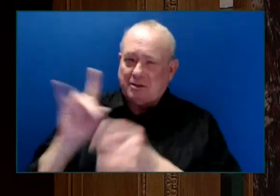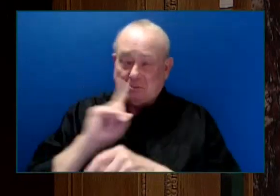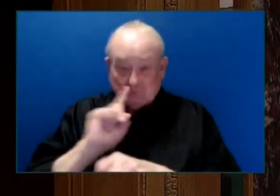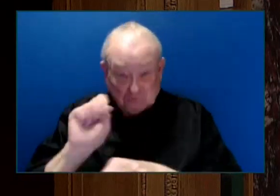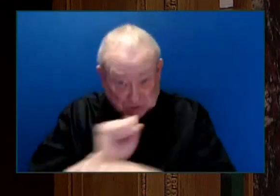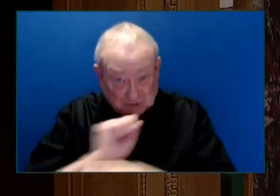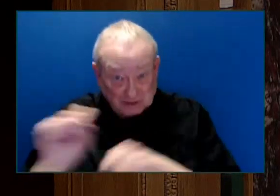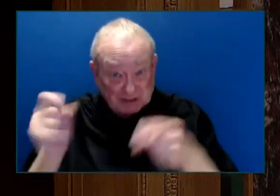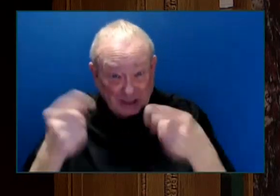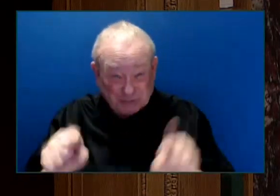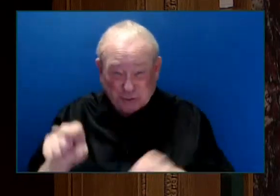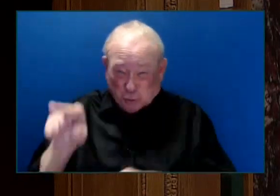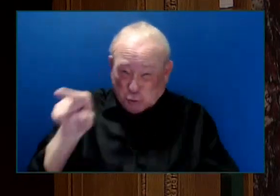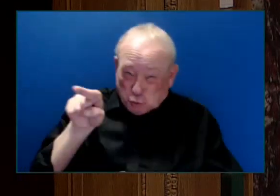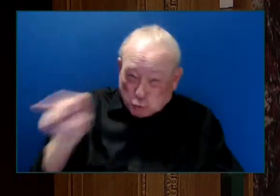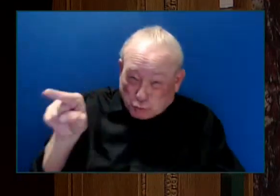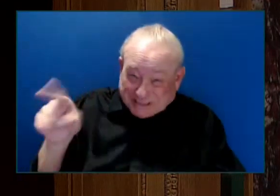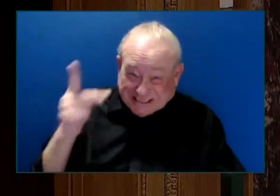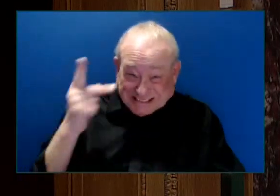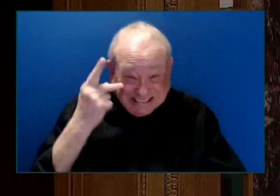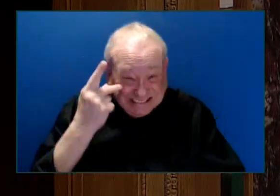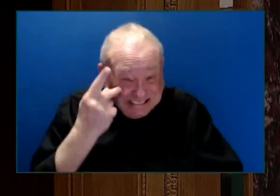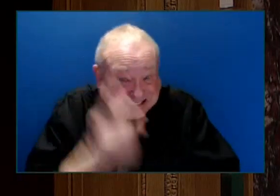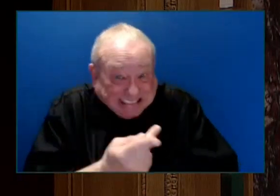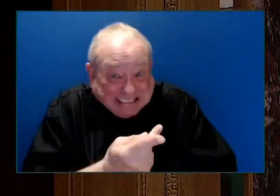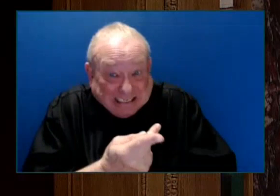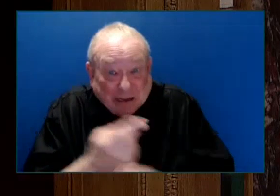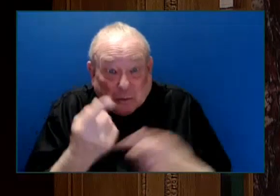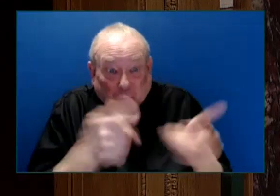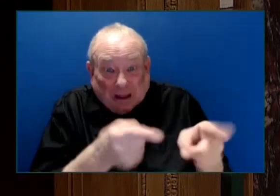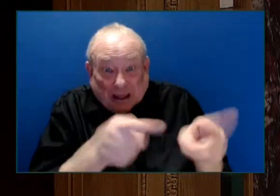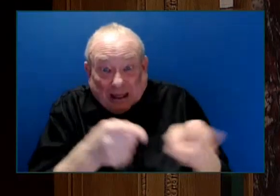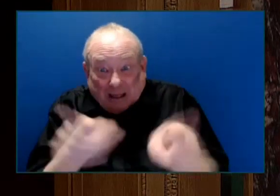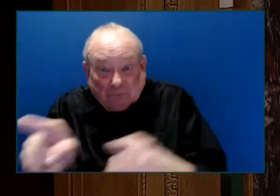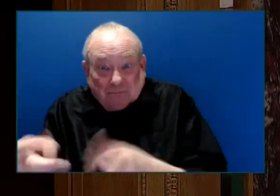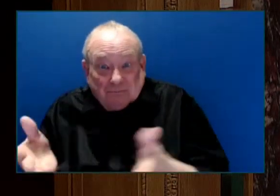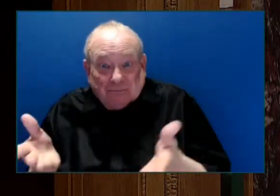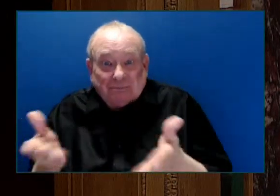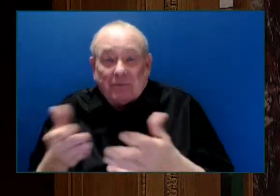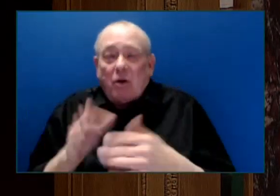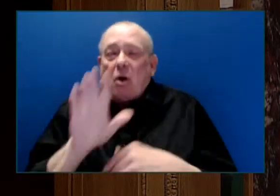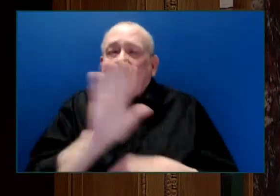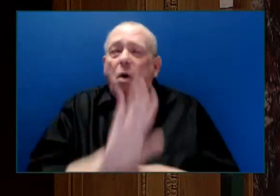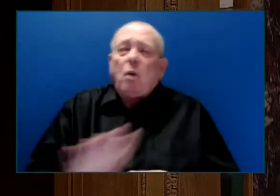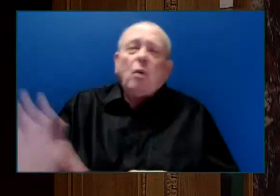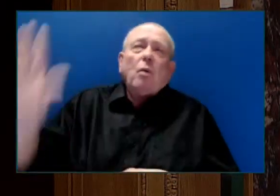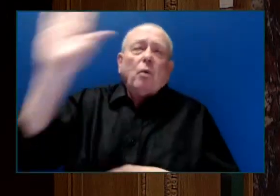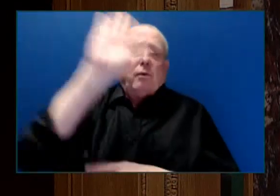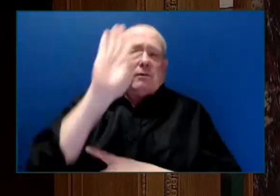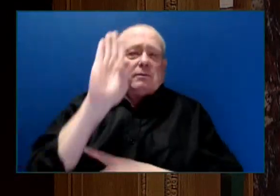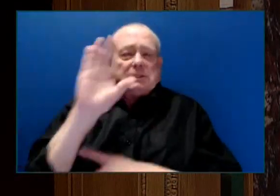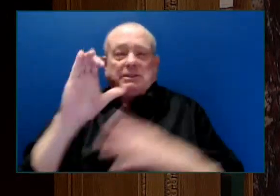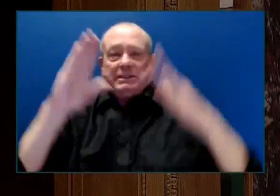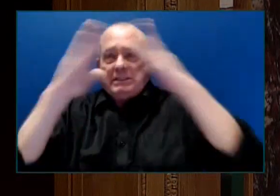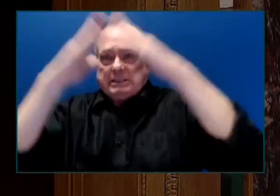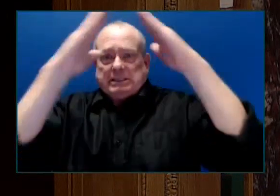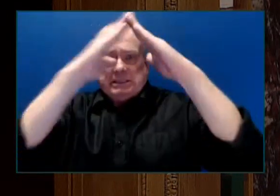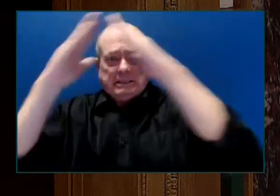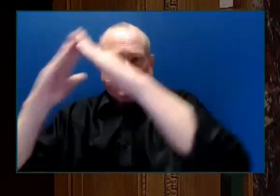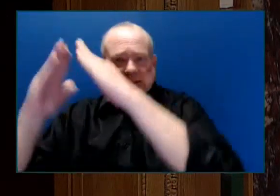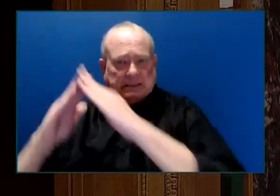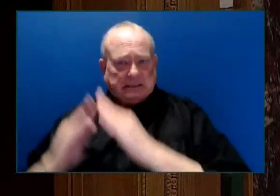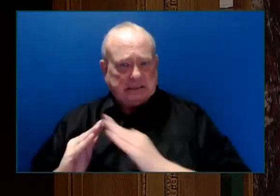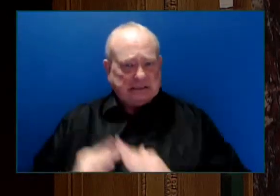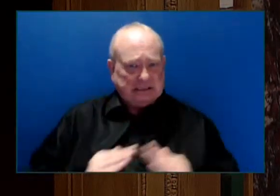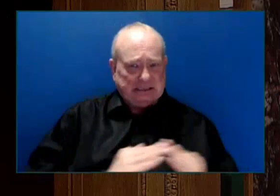In cities across British Columbia, random violence at rates that we have never seen